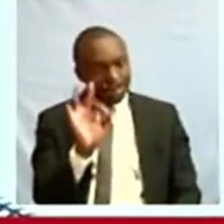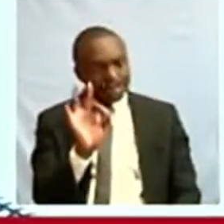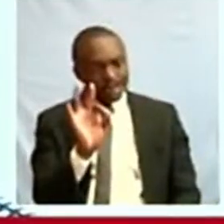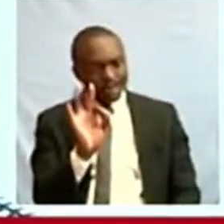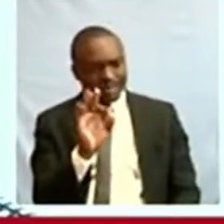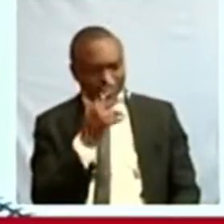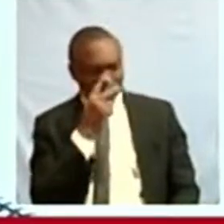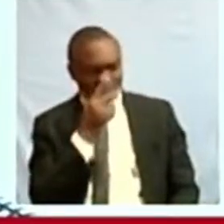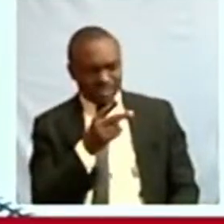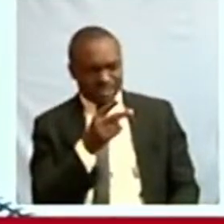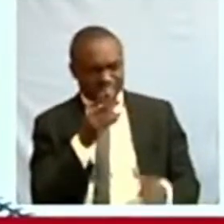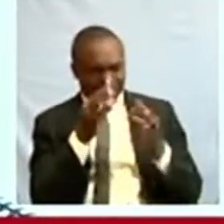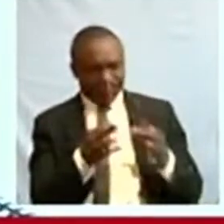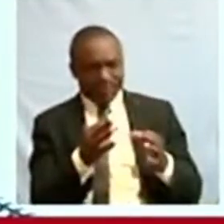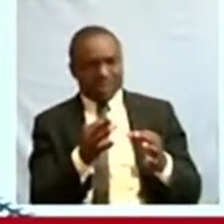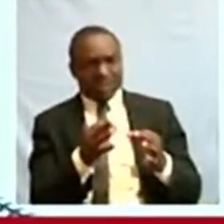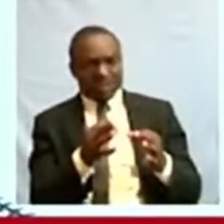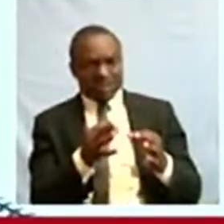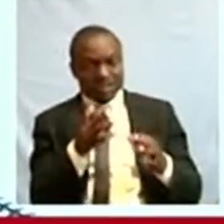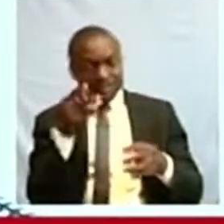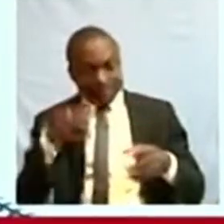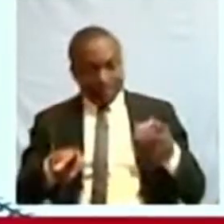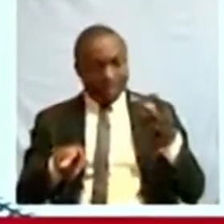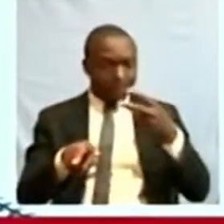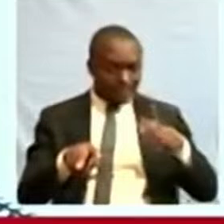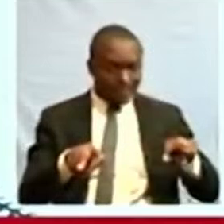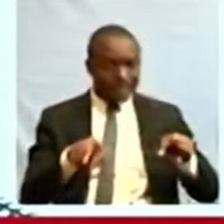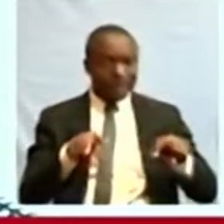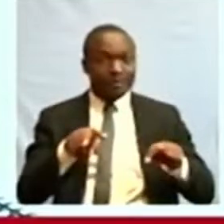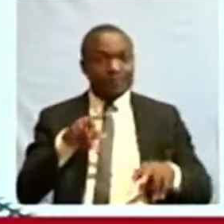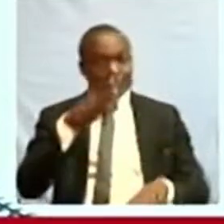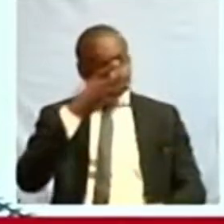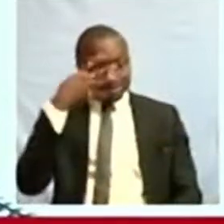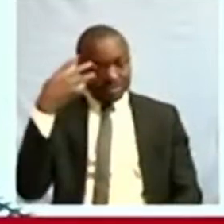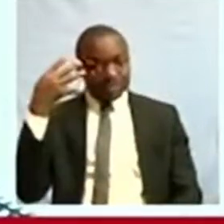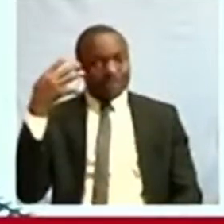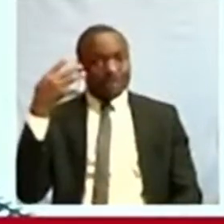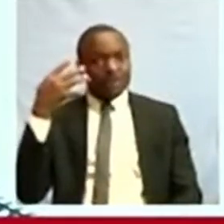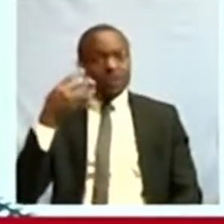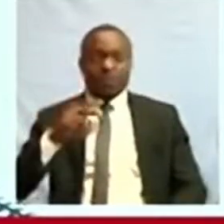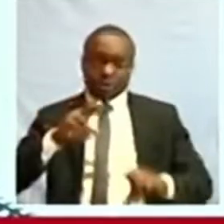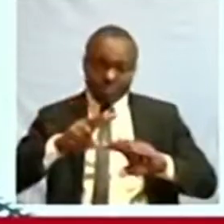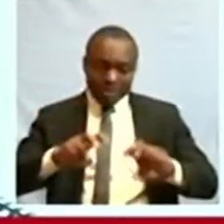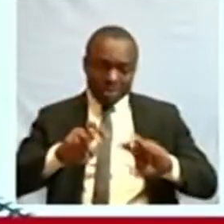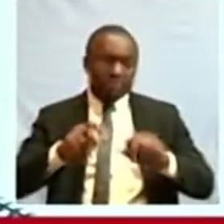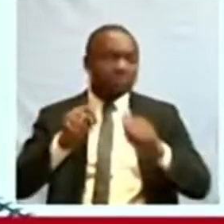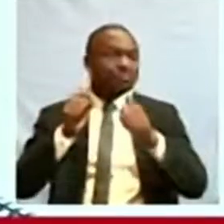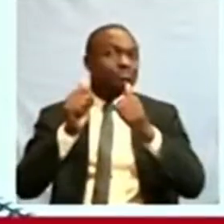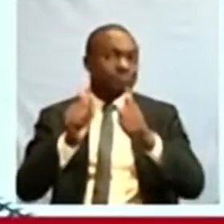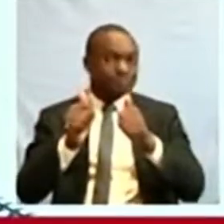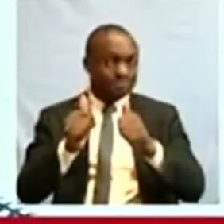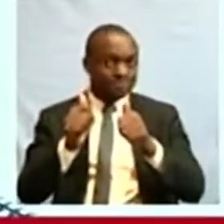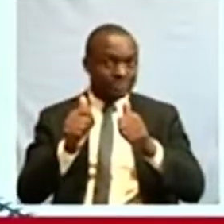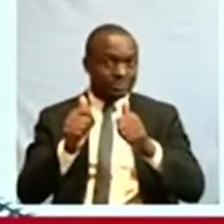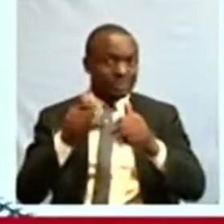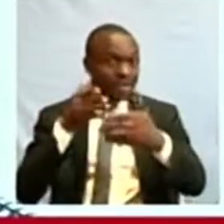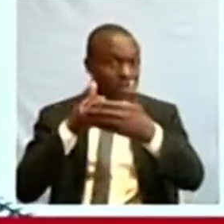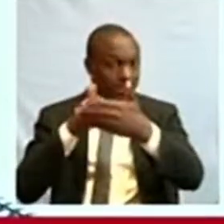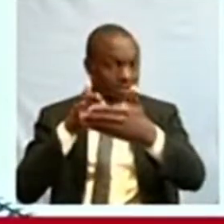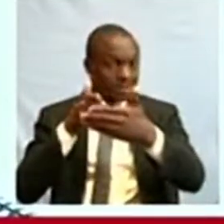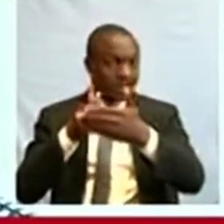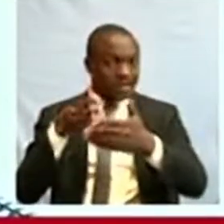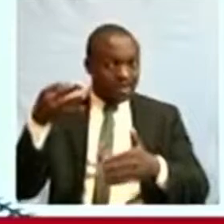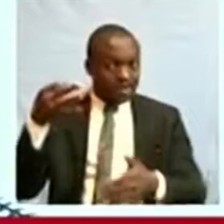a duplication of NRCs. And we've even been able to successfully check it against FISIP